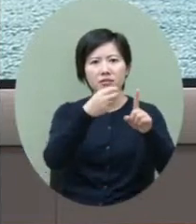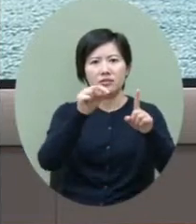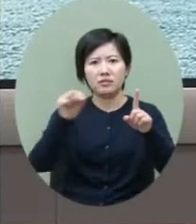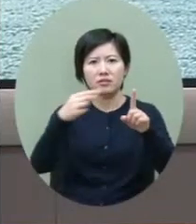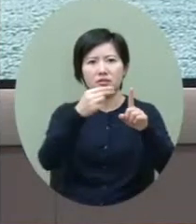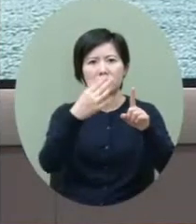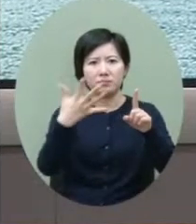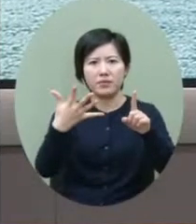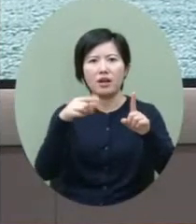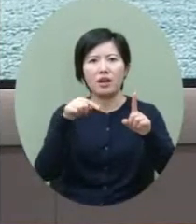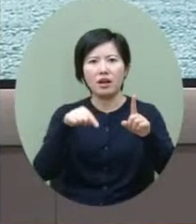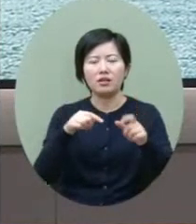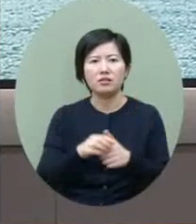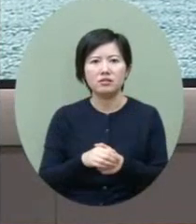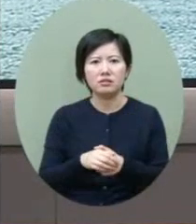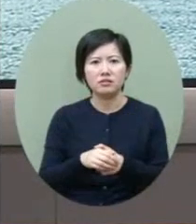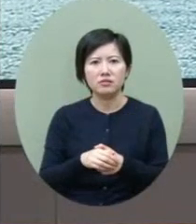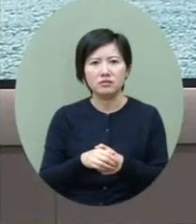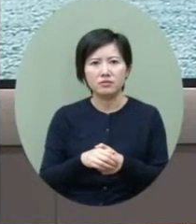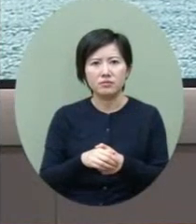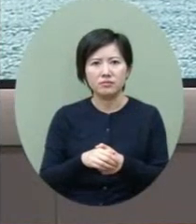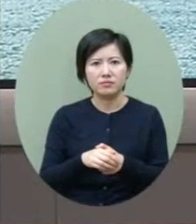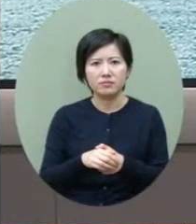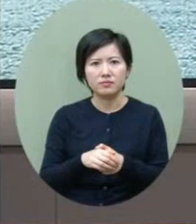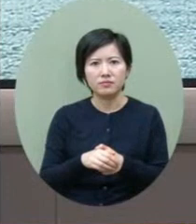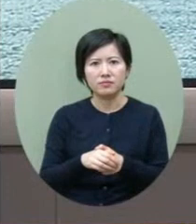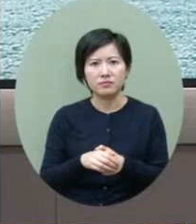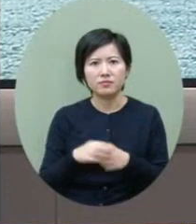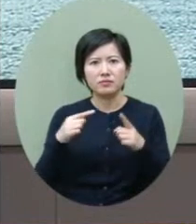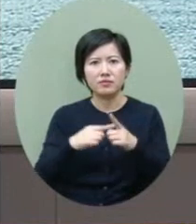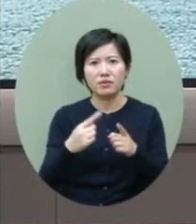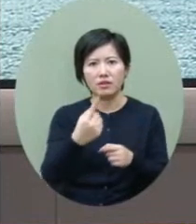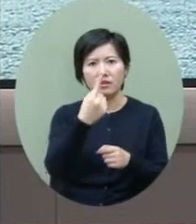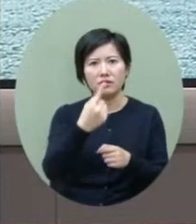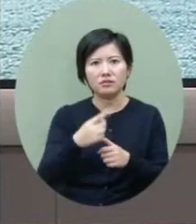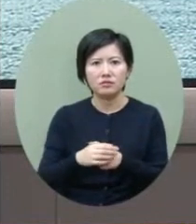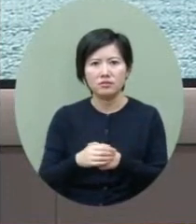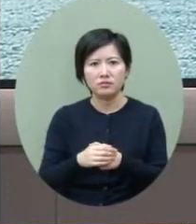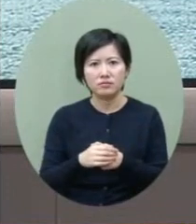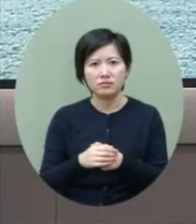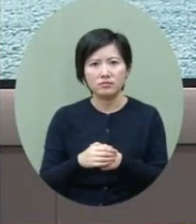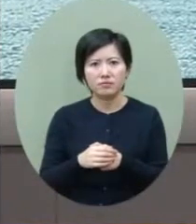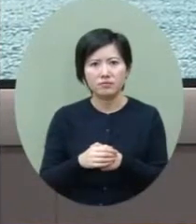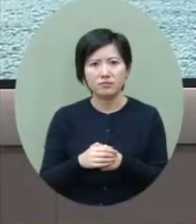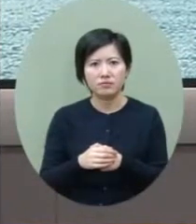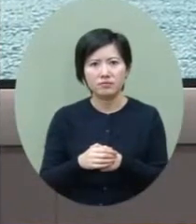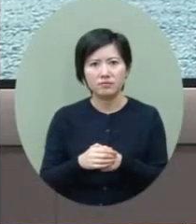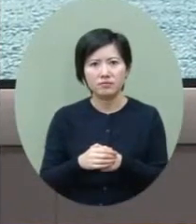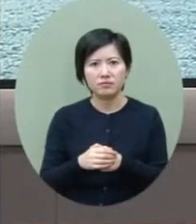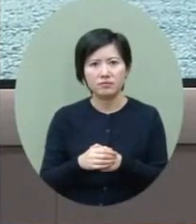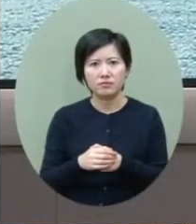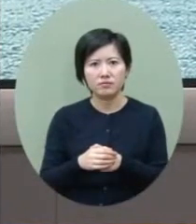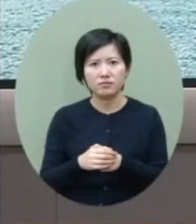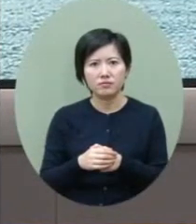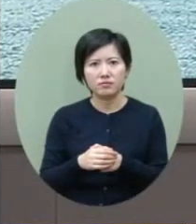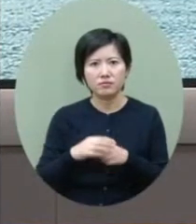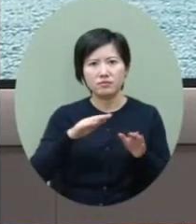Street, 173 to 175. 1 confirmed case.